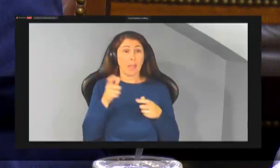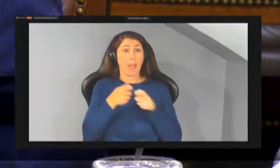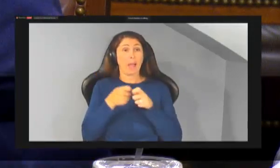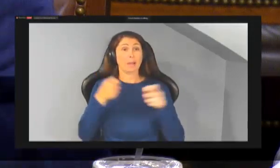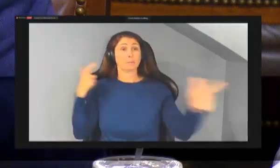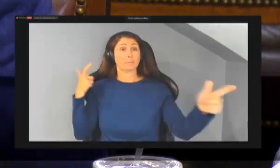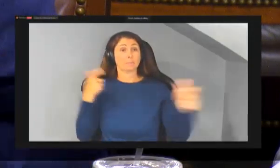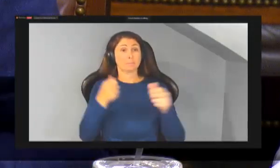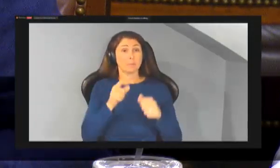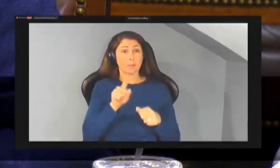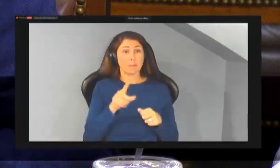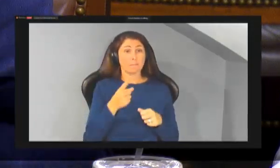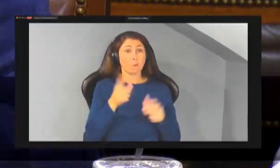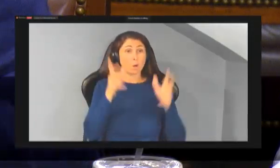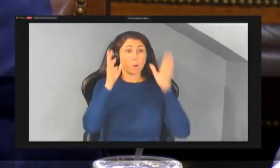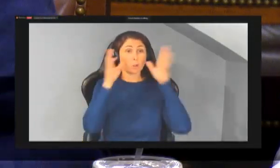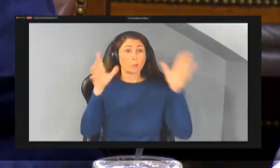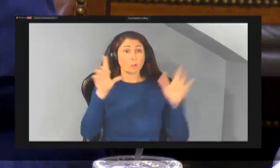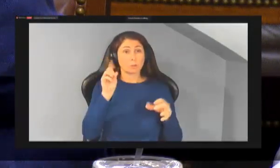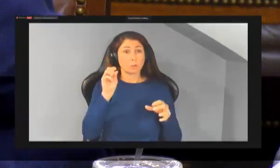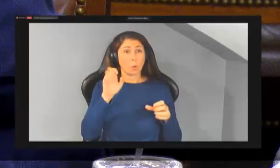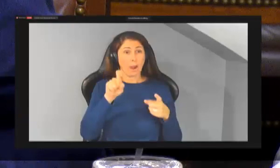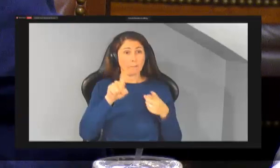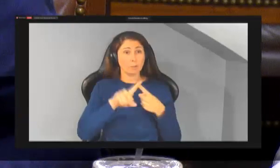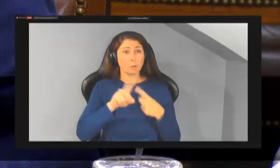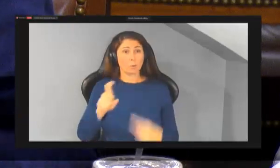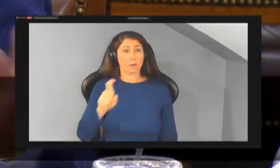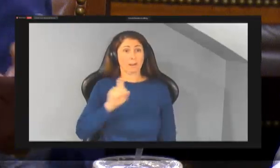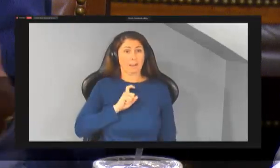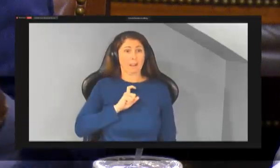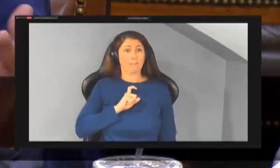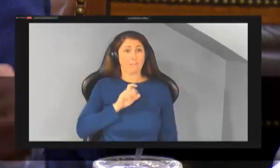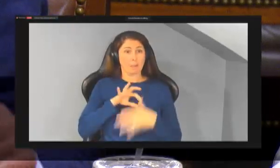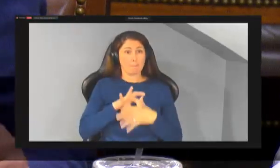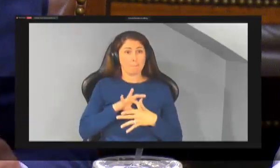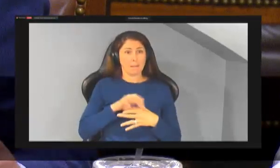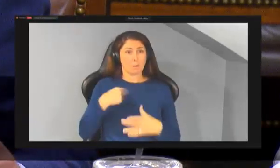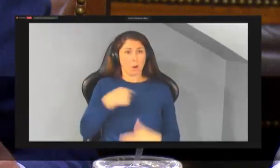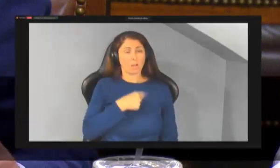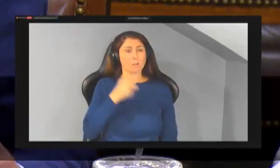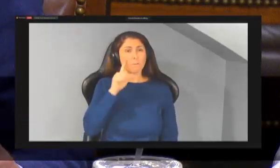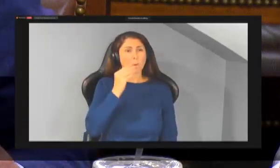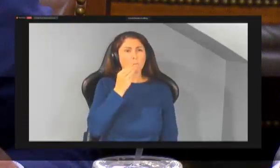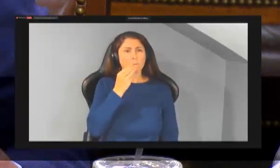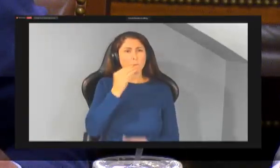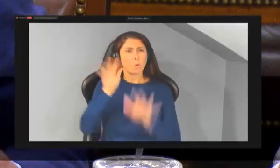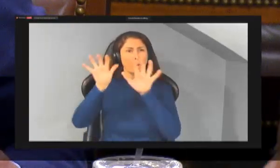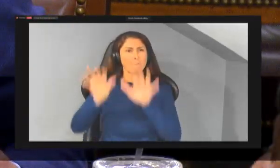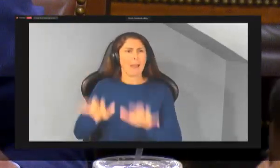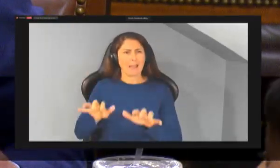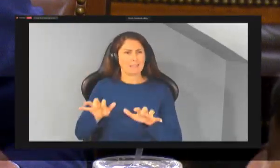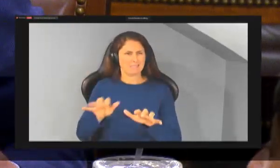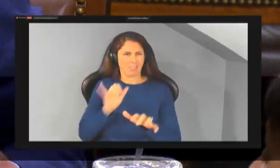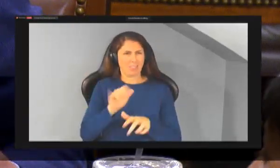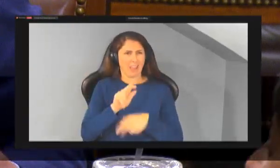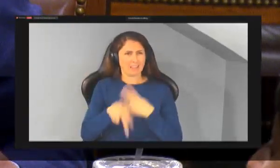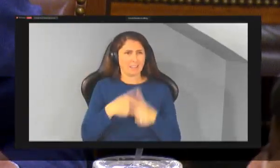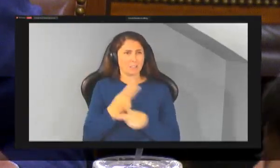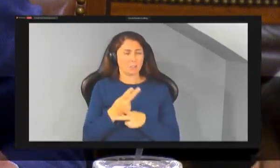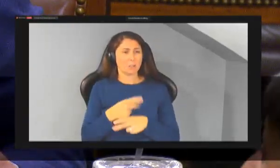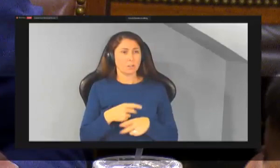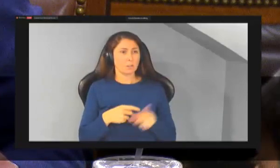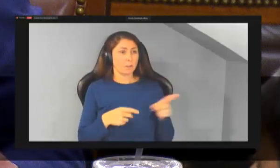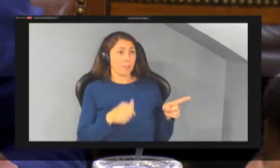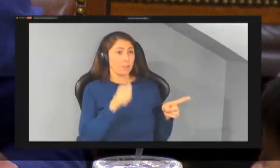that meat to us for food banks, things of that nature, wherever we decide to distribute to. And that's to what a I'm food confused. Bank. They don't give it to